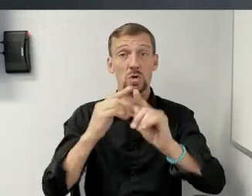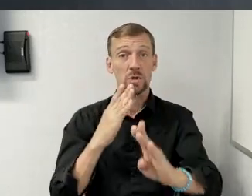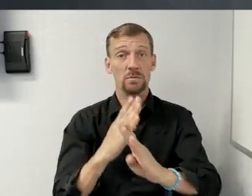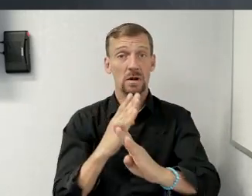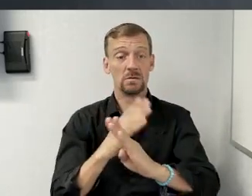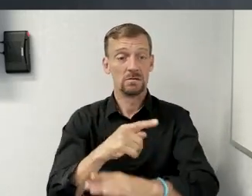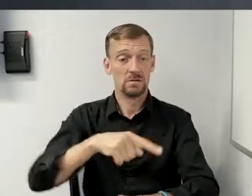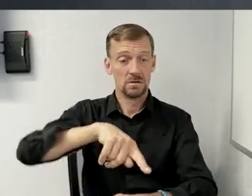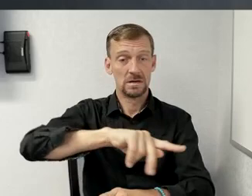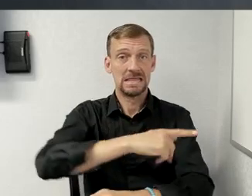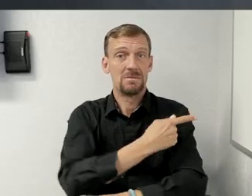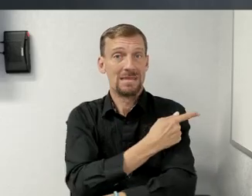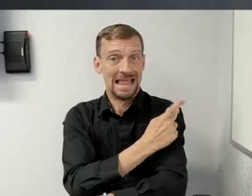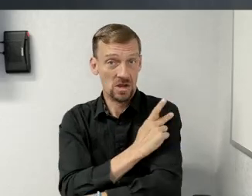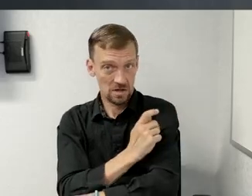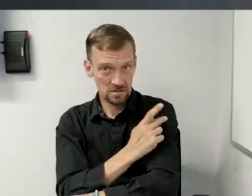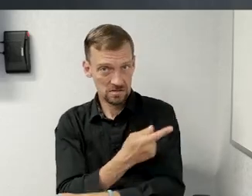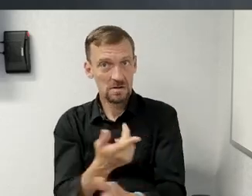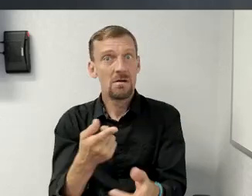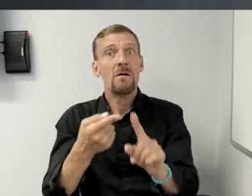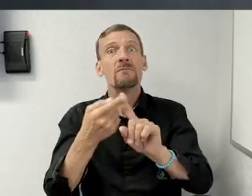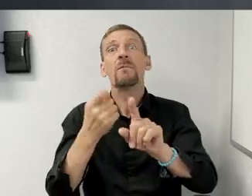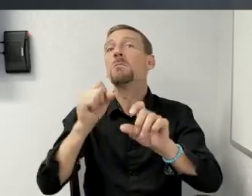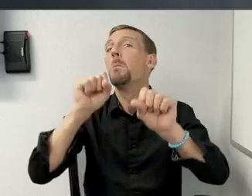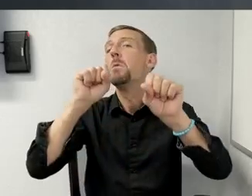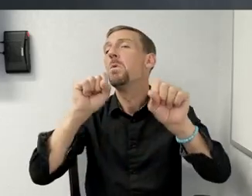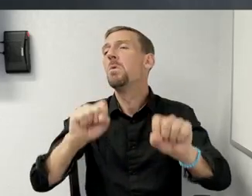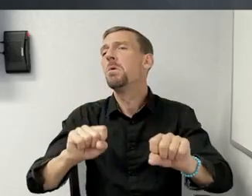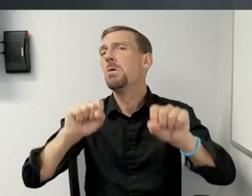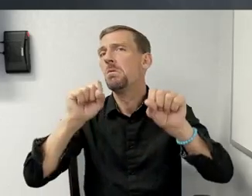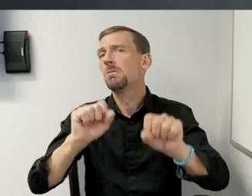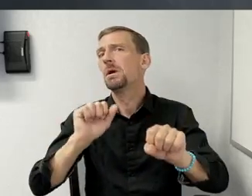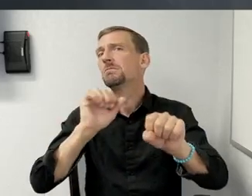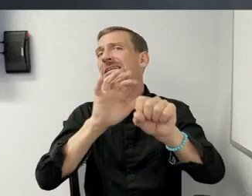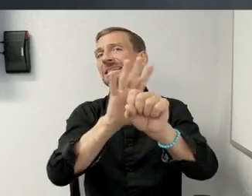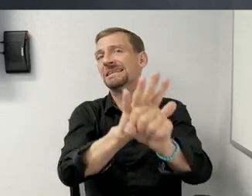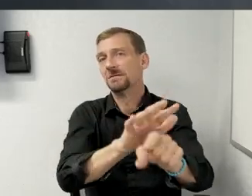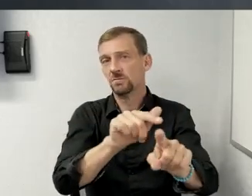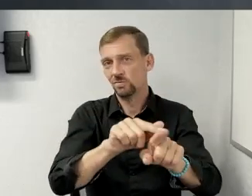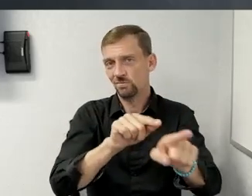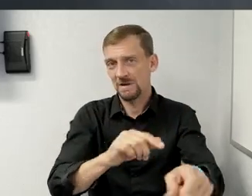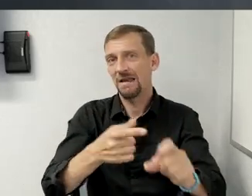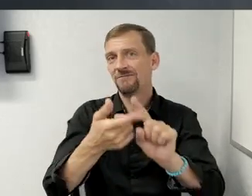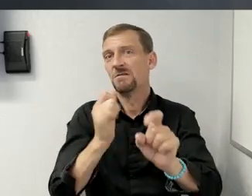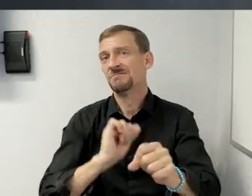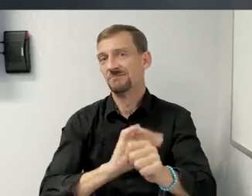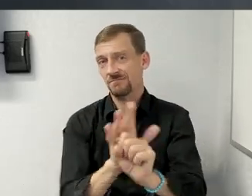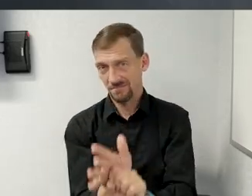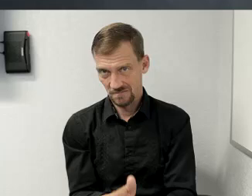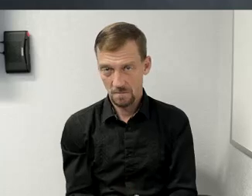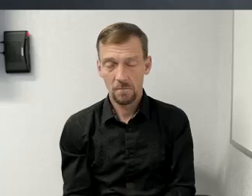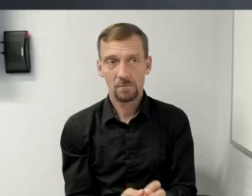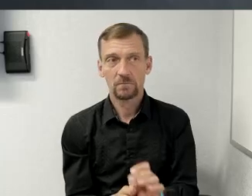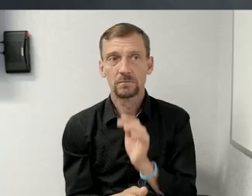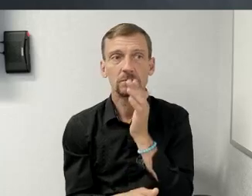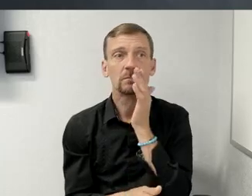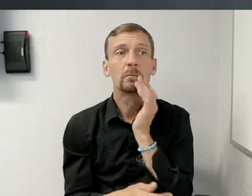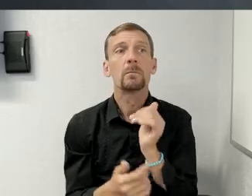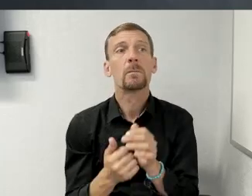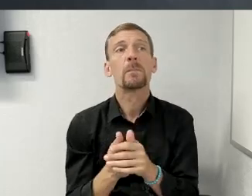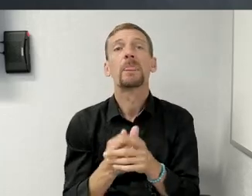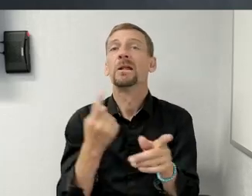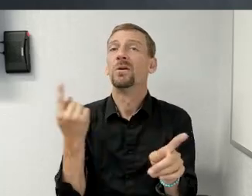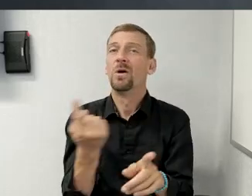protect the patient from a possible exposure. There will always